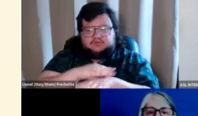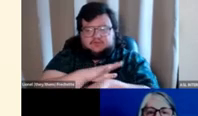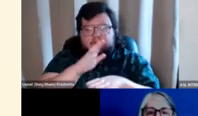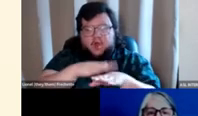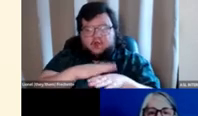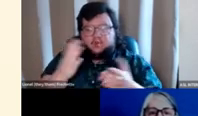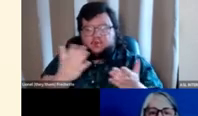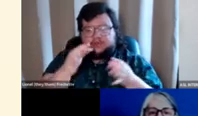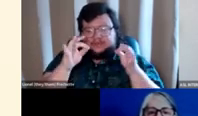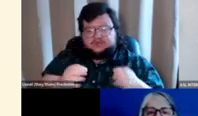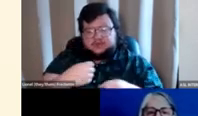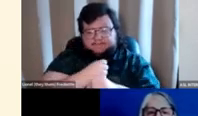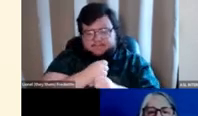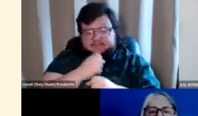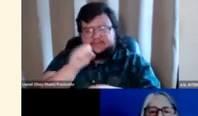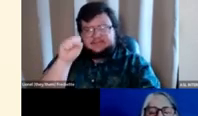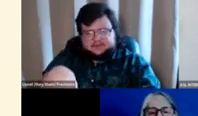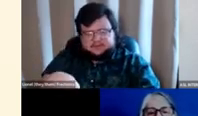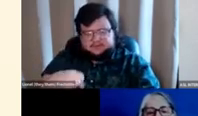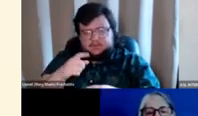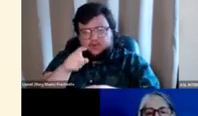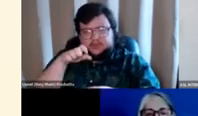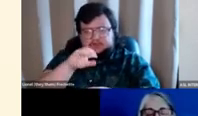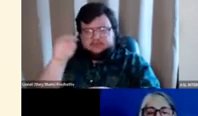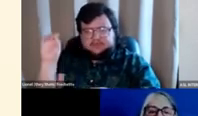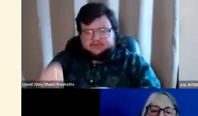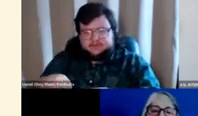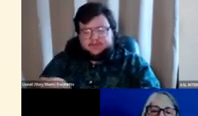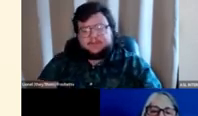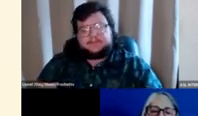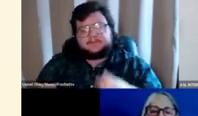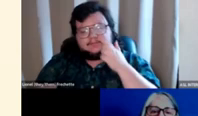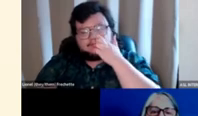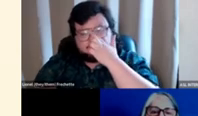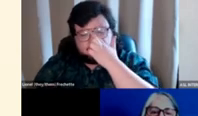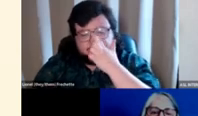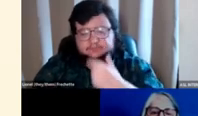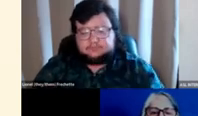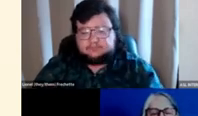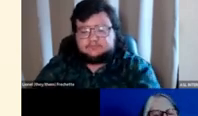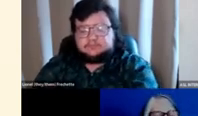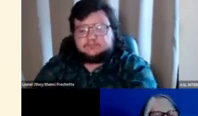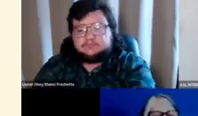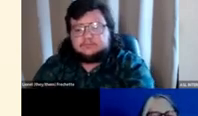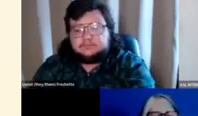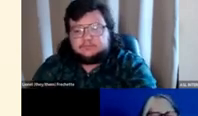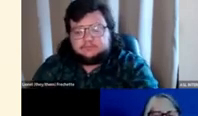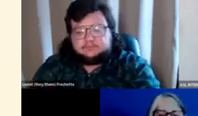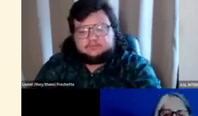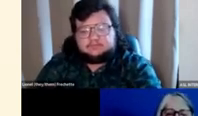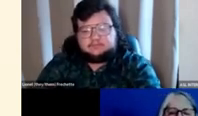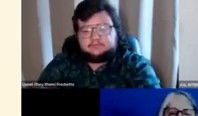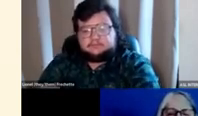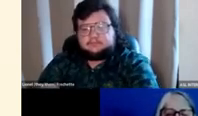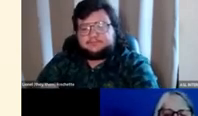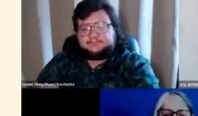or to inform or advise on what they need. And I missed the